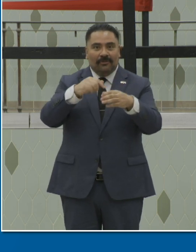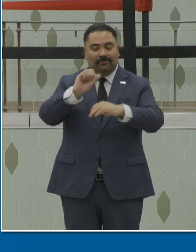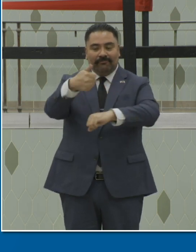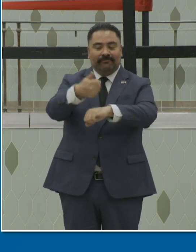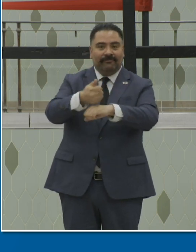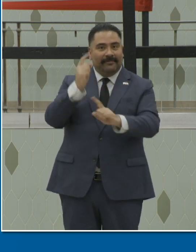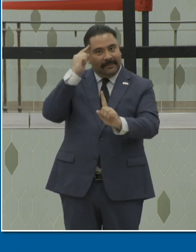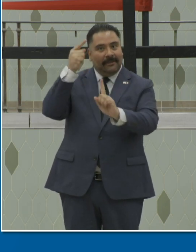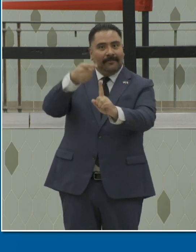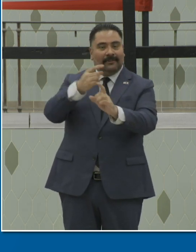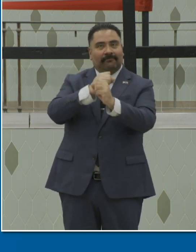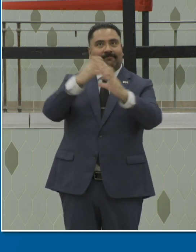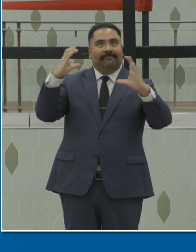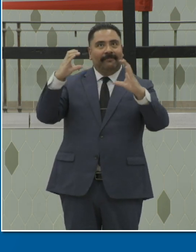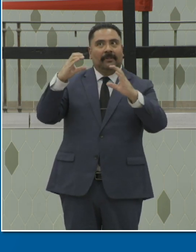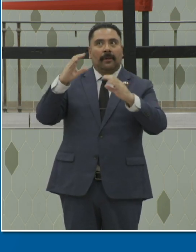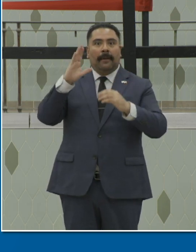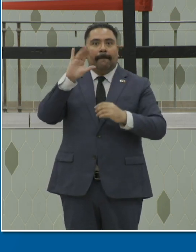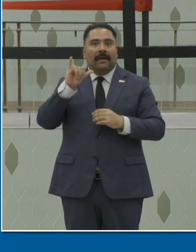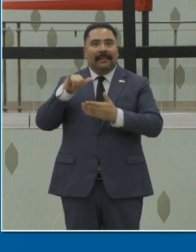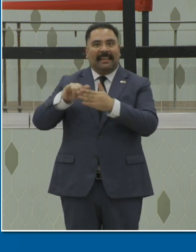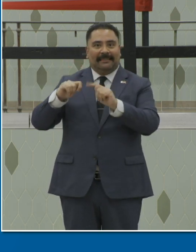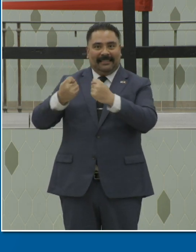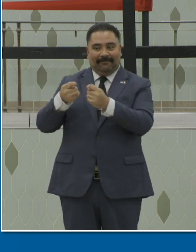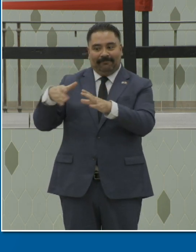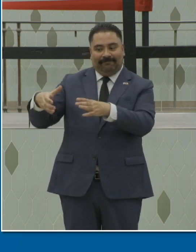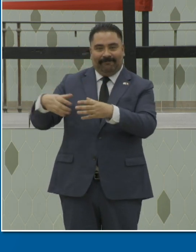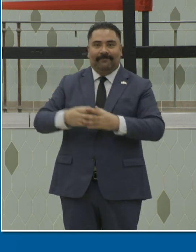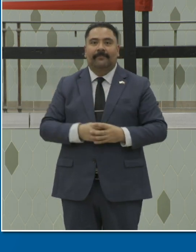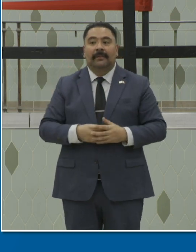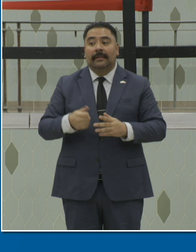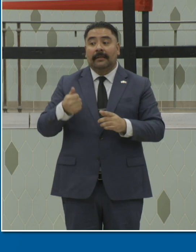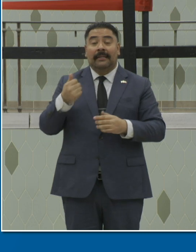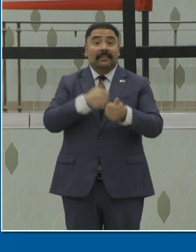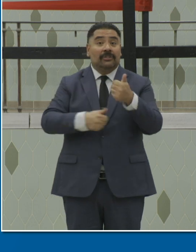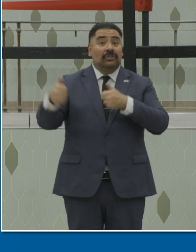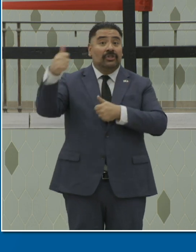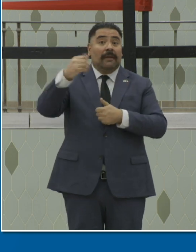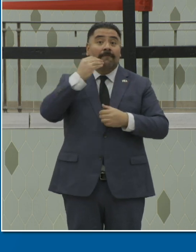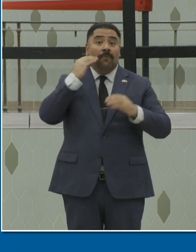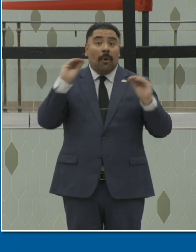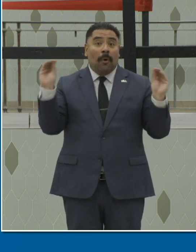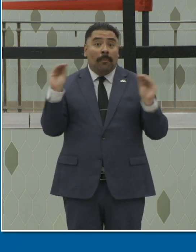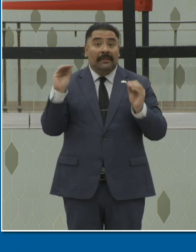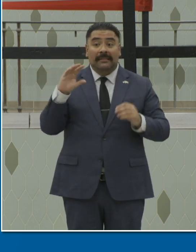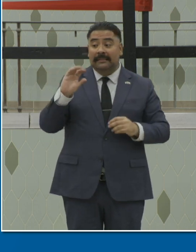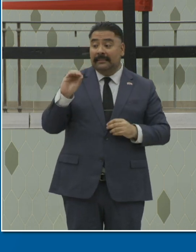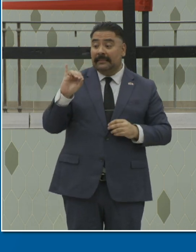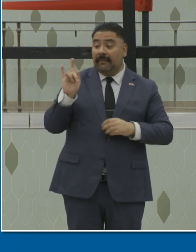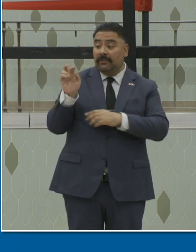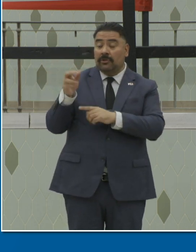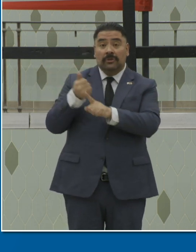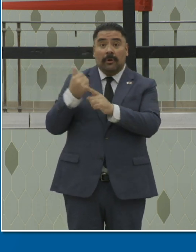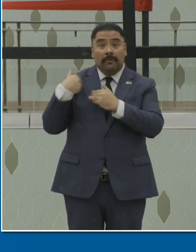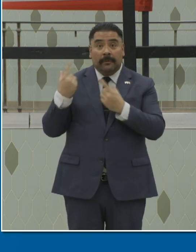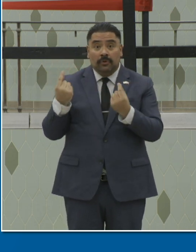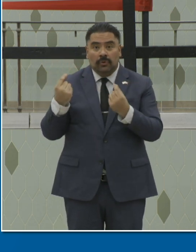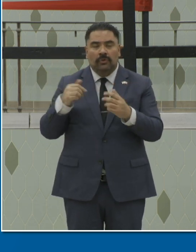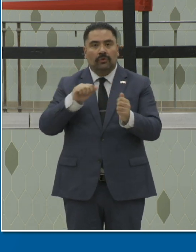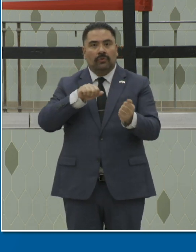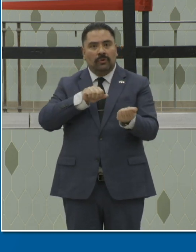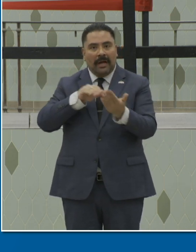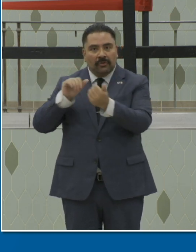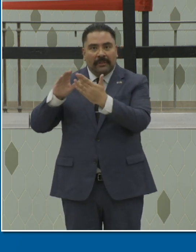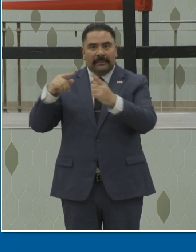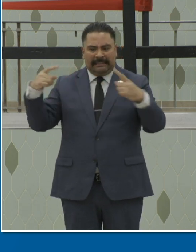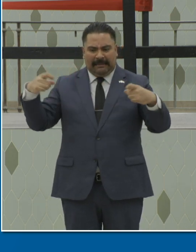vision and recommendations put forward by that team. As Chief Homelessness Officer, Cindy will be responsible for addressing the